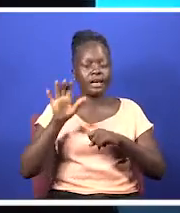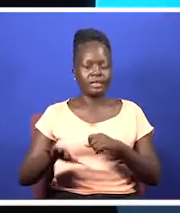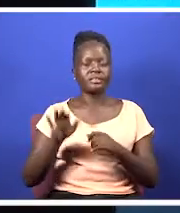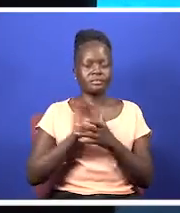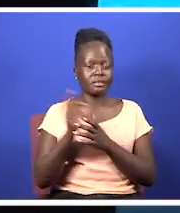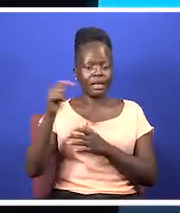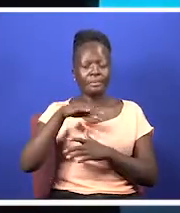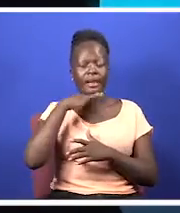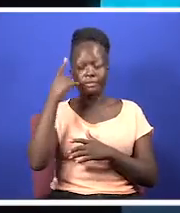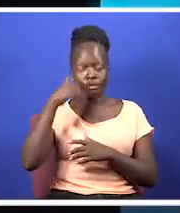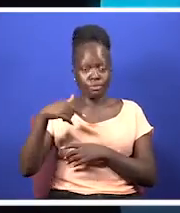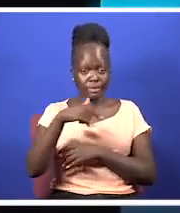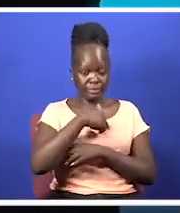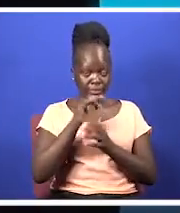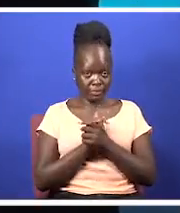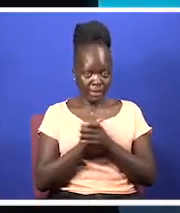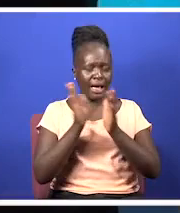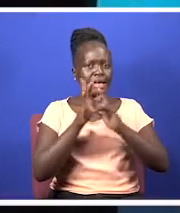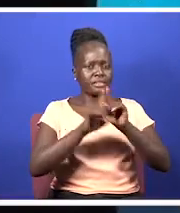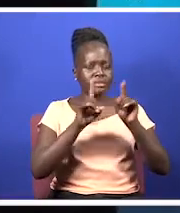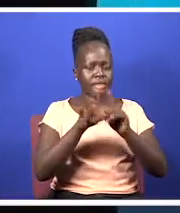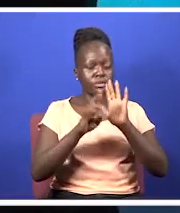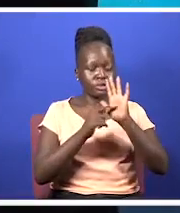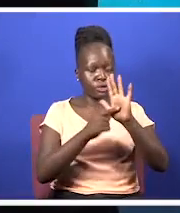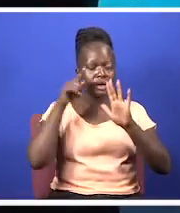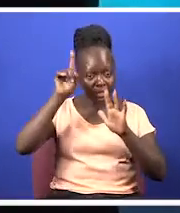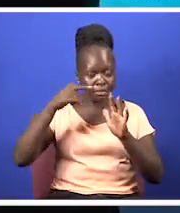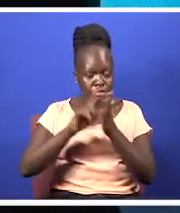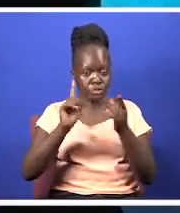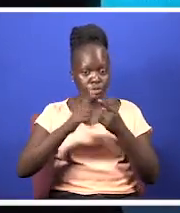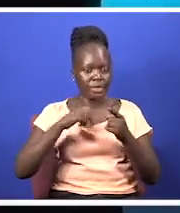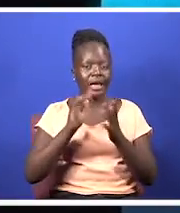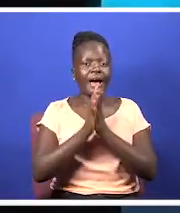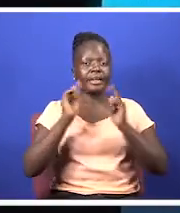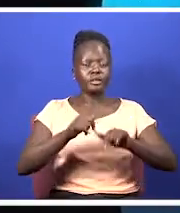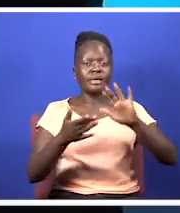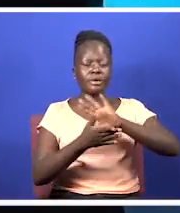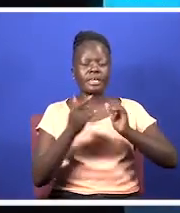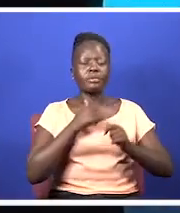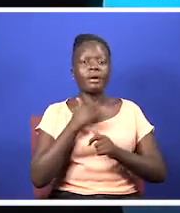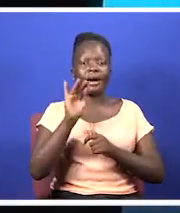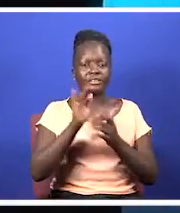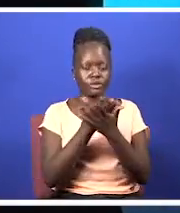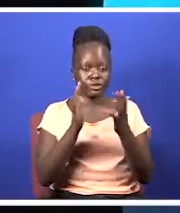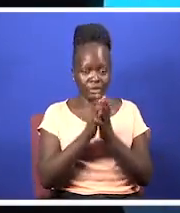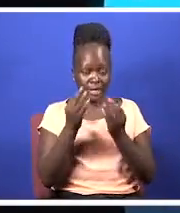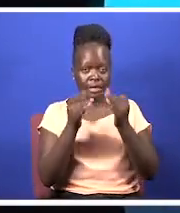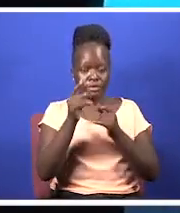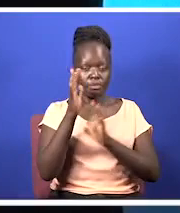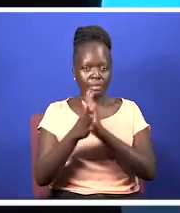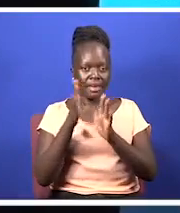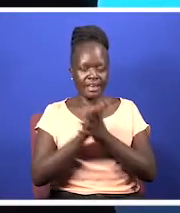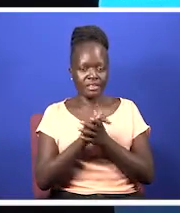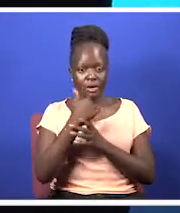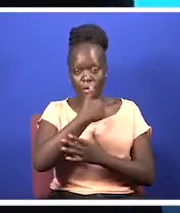son to come and die for us and reveal himself to us. And this morning, I want to ask you, if you have not prepared your